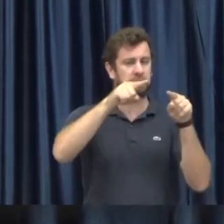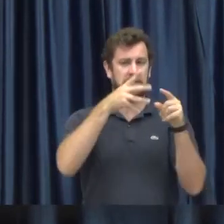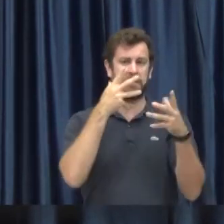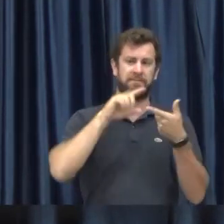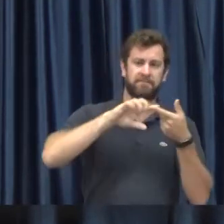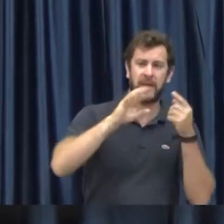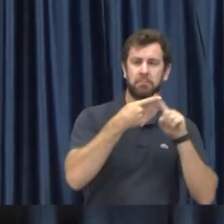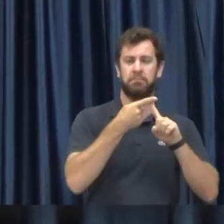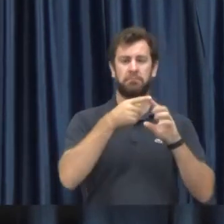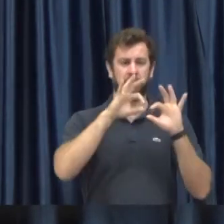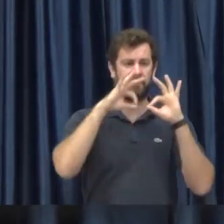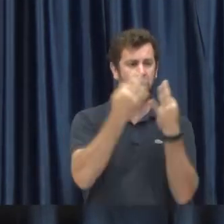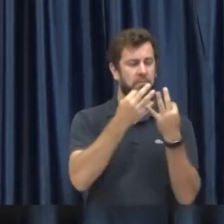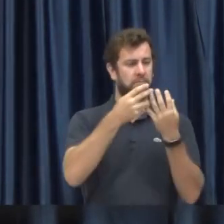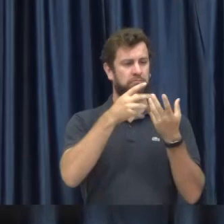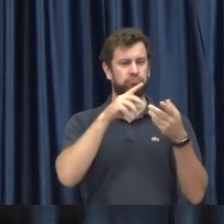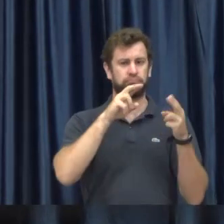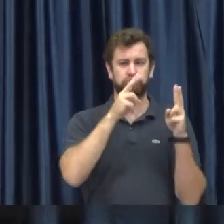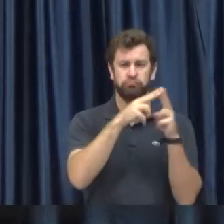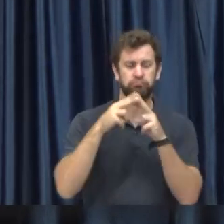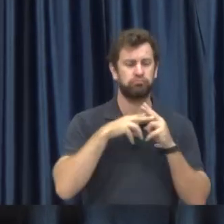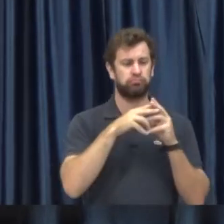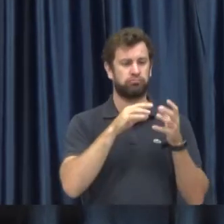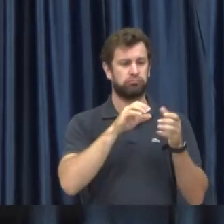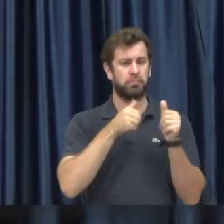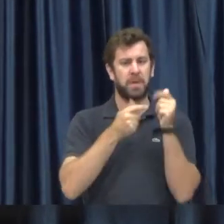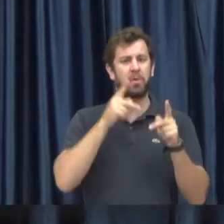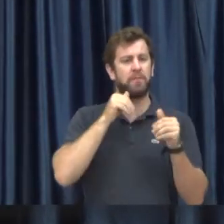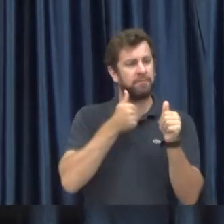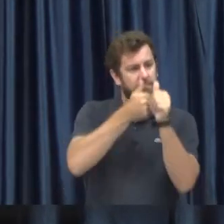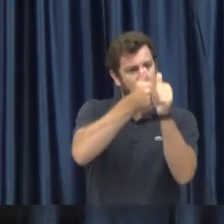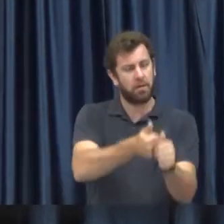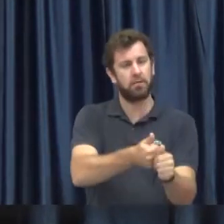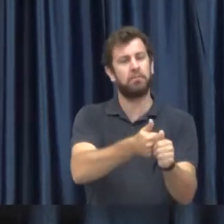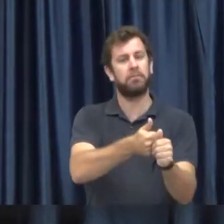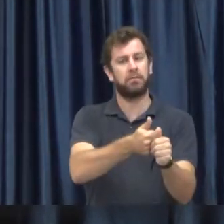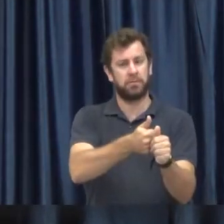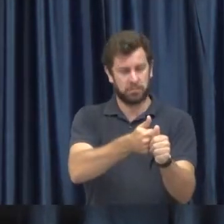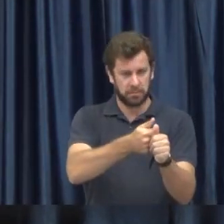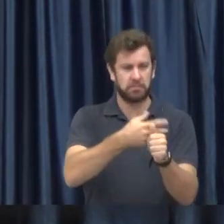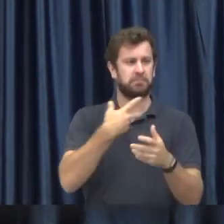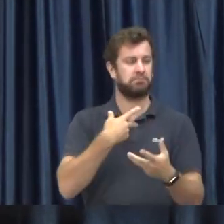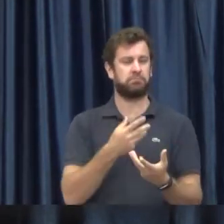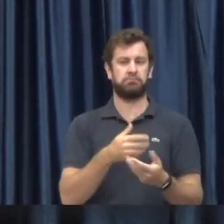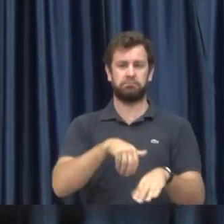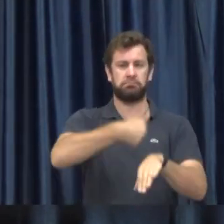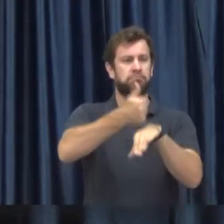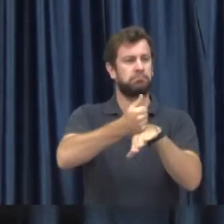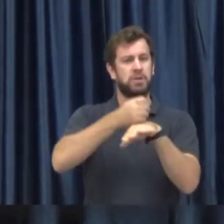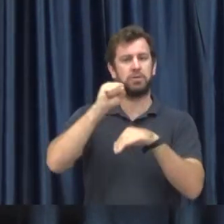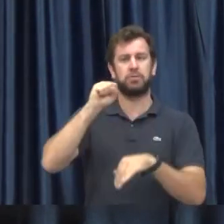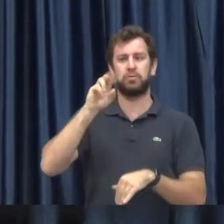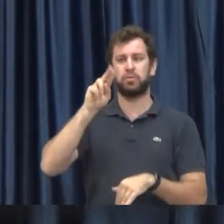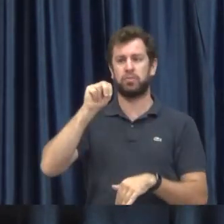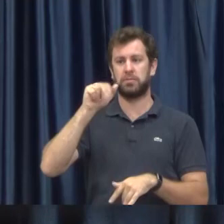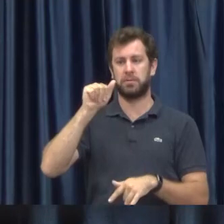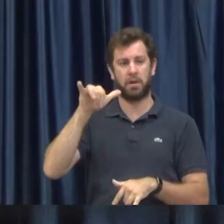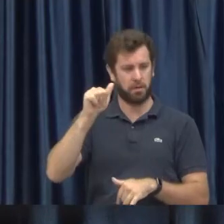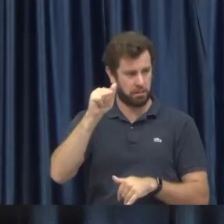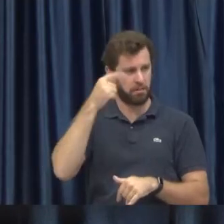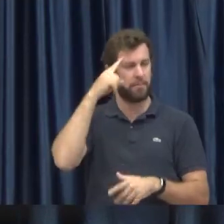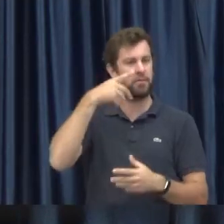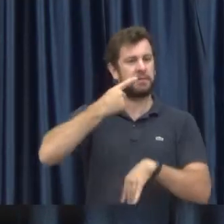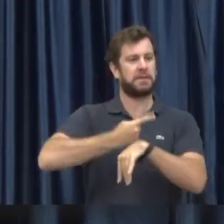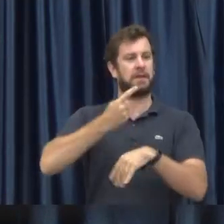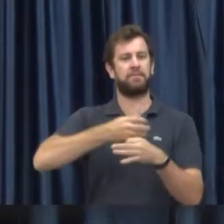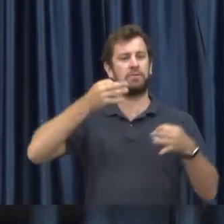all those who call to his way and establish his sunnah to the day of judgment. As to what follows,